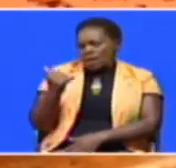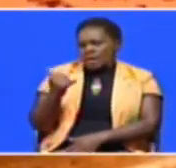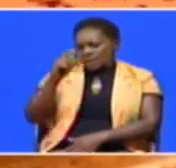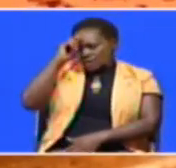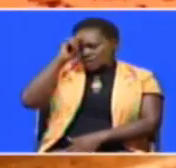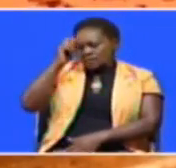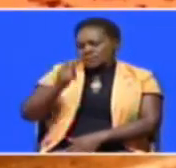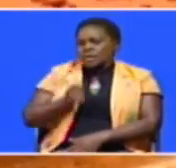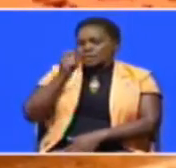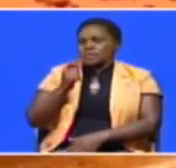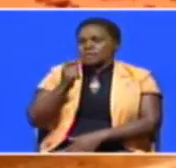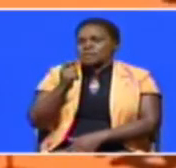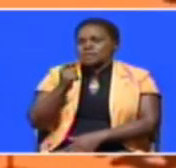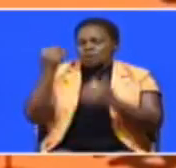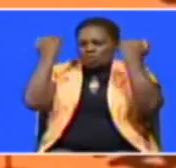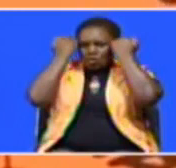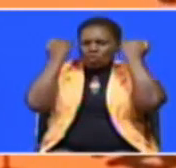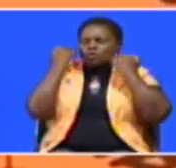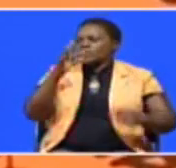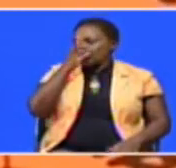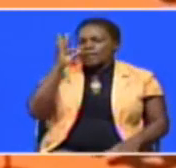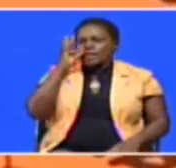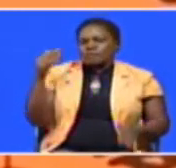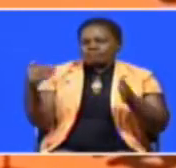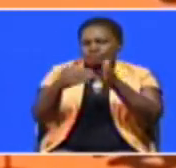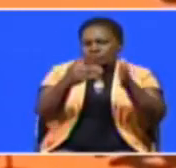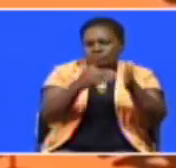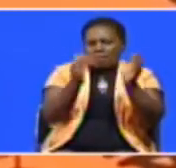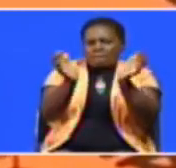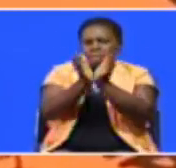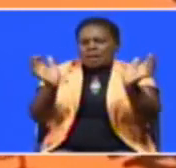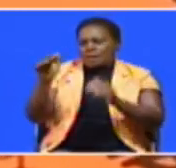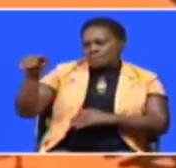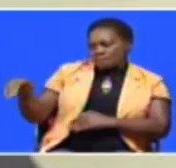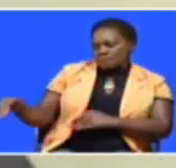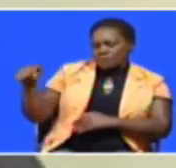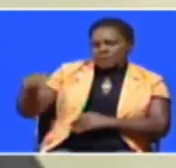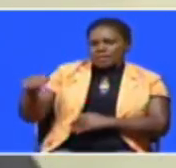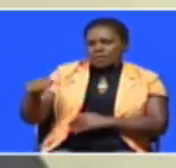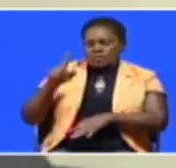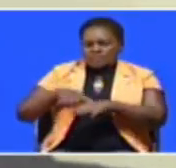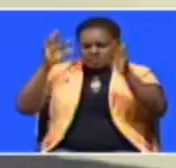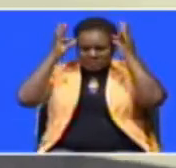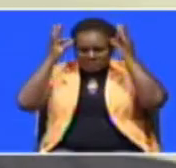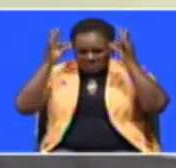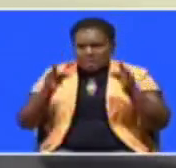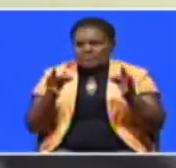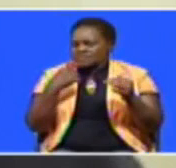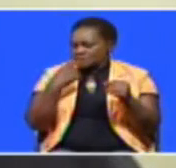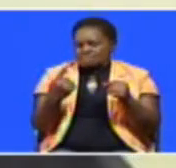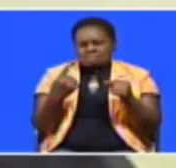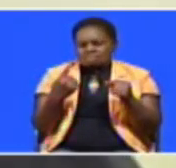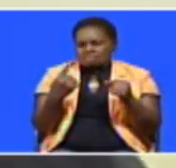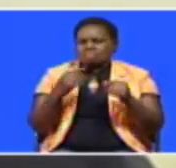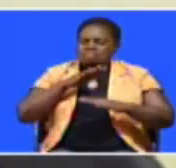jaji Jairus Njaa wa mahakama ya Nyeri kumnyima dhamana mapema hii leo. Katika uamuzi wake, Njaa alisema